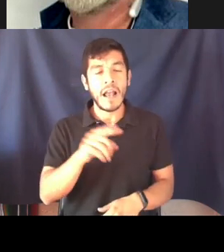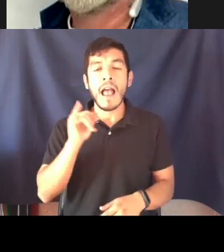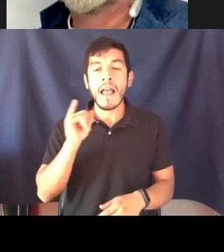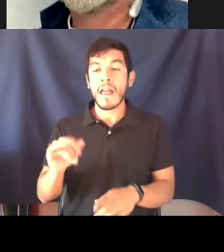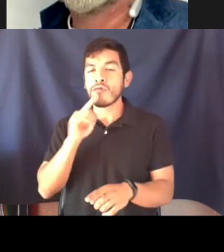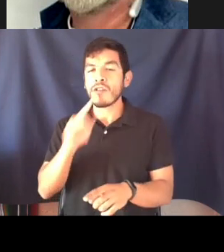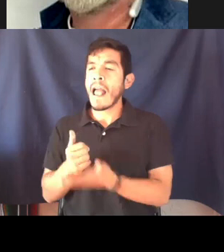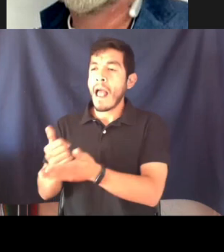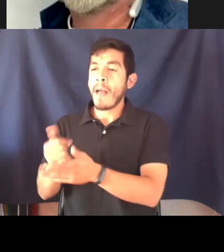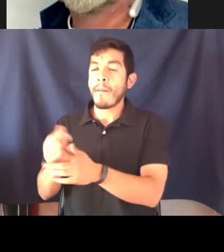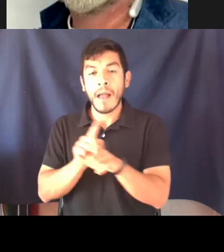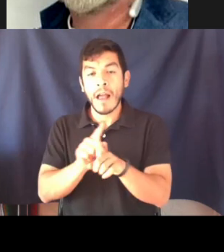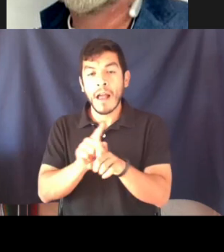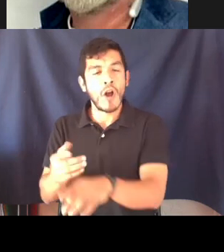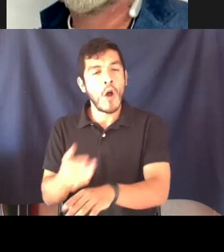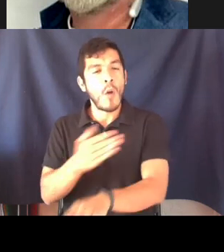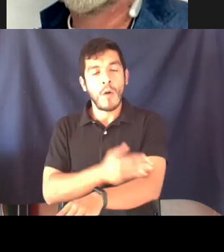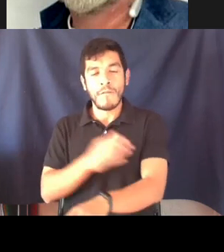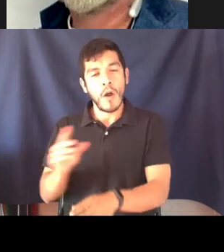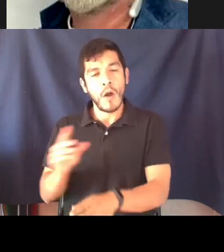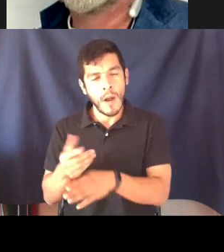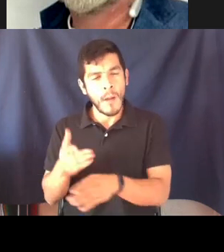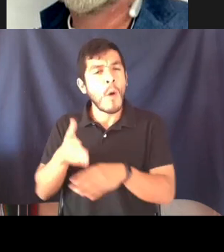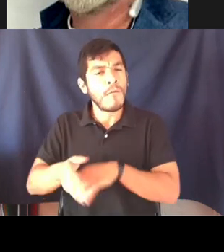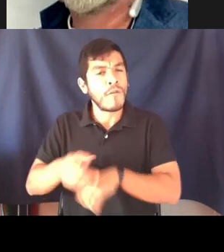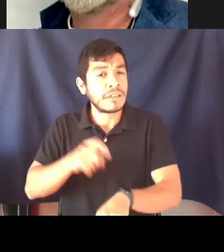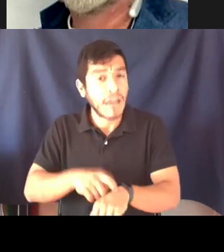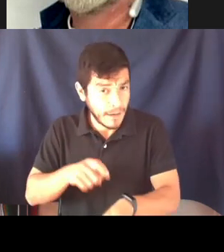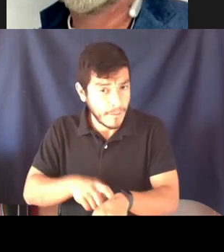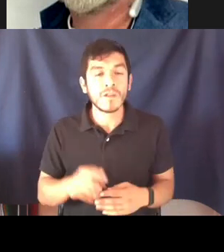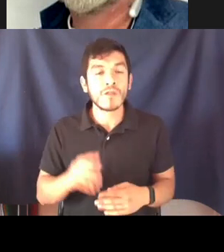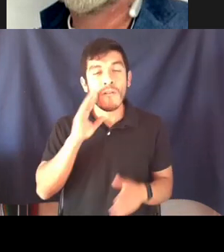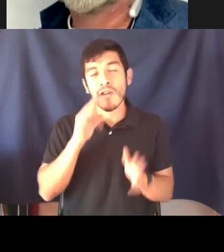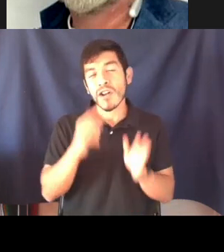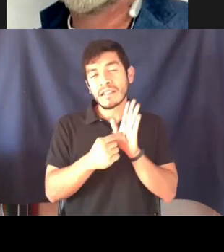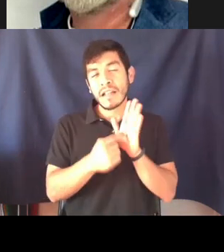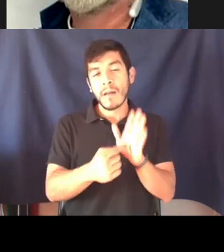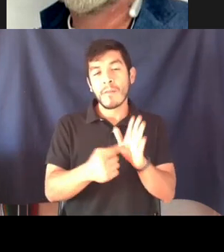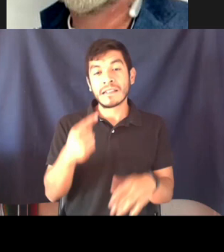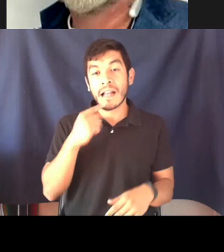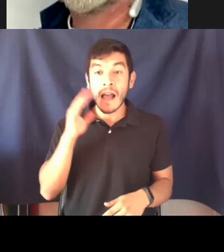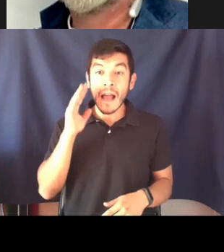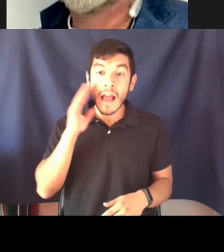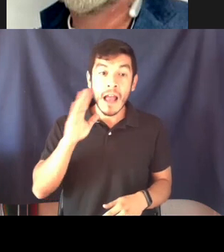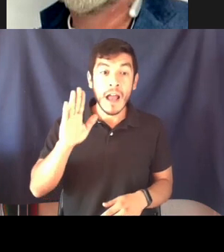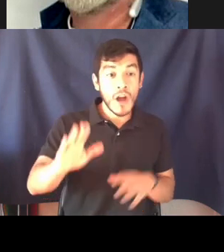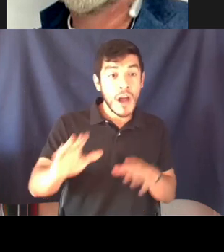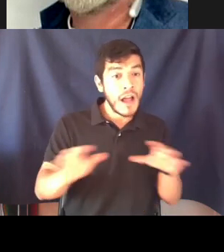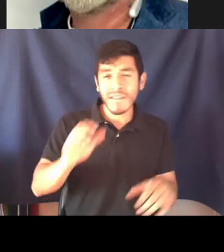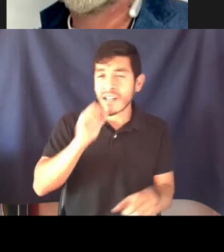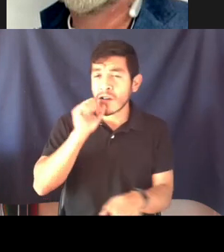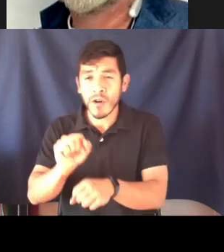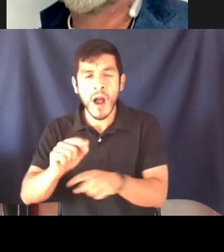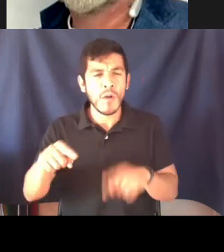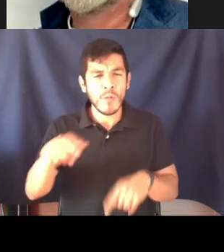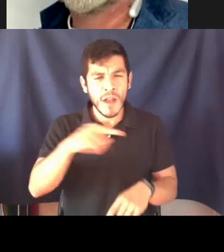work, or we've been having trouble with this type of conversation. You know, as program coordinators, really hearing that and working with the